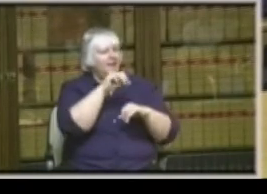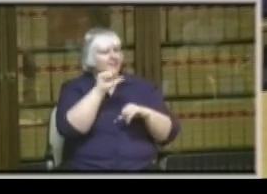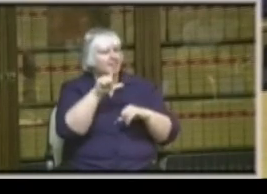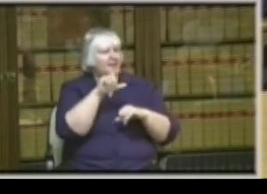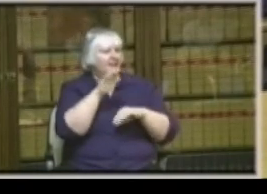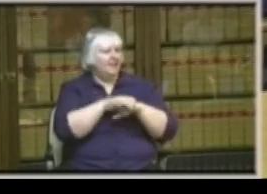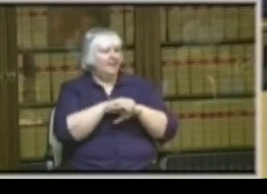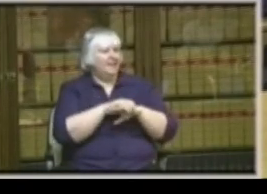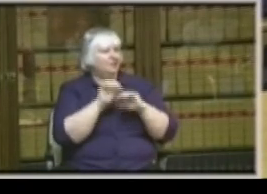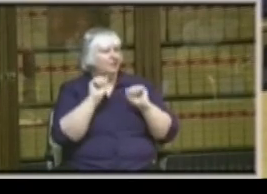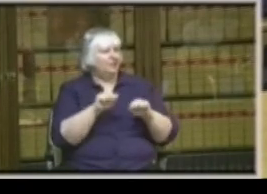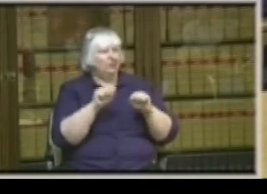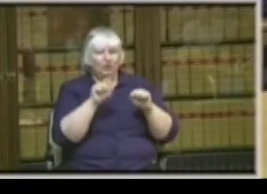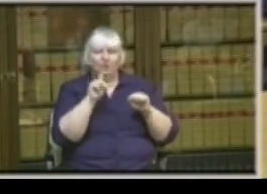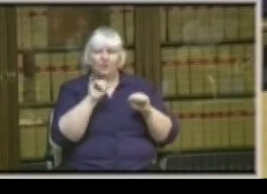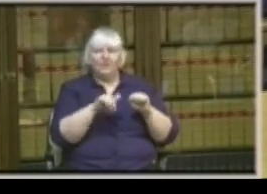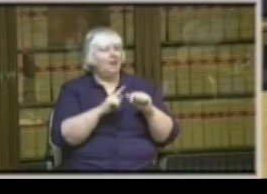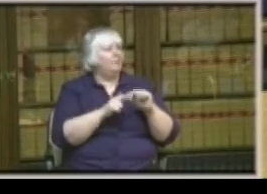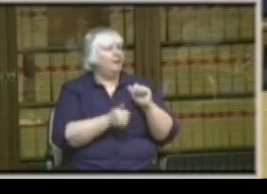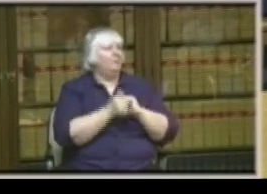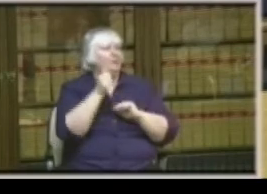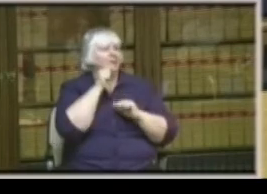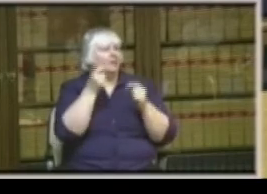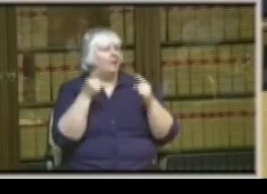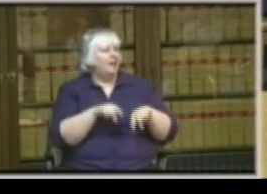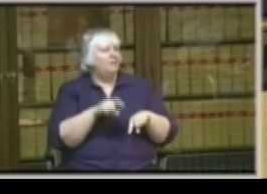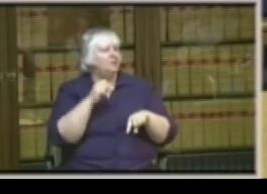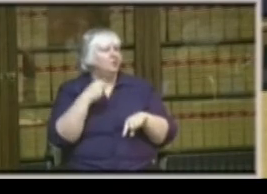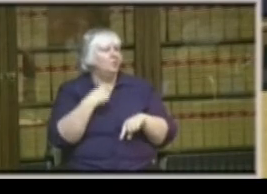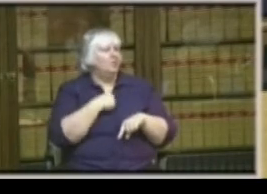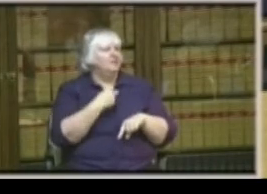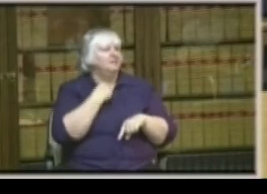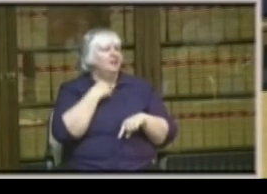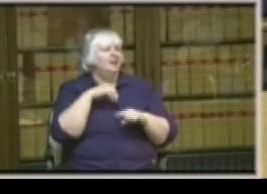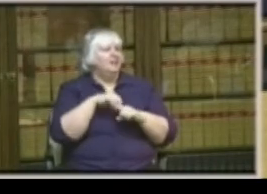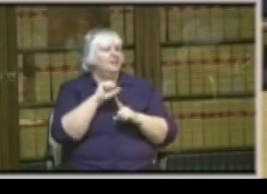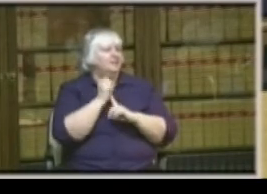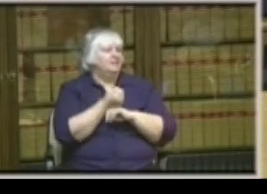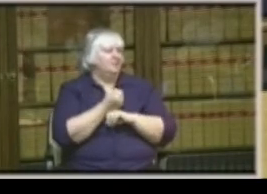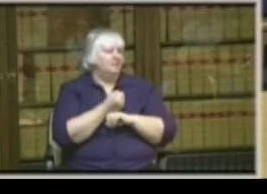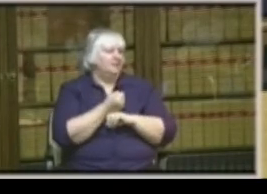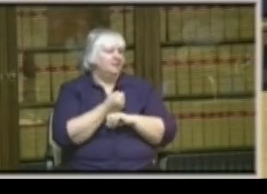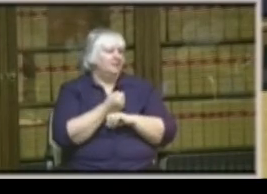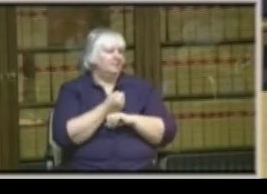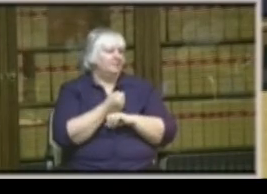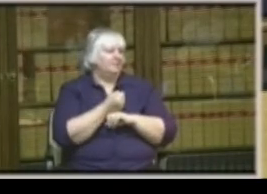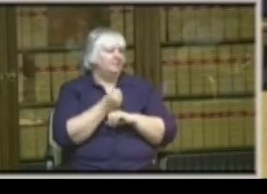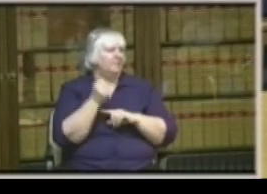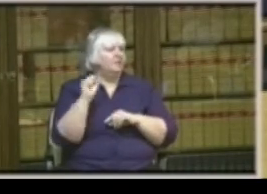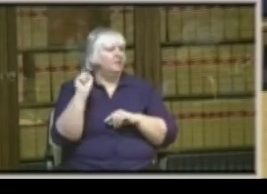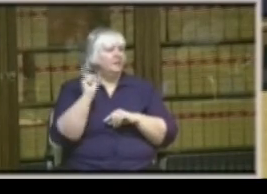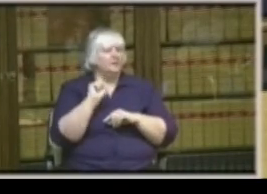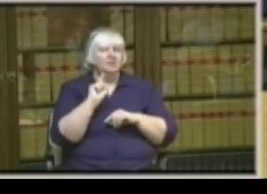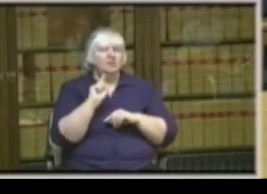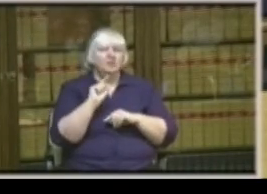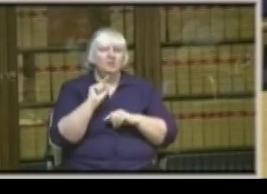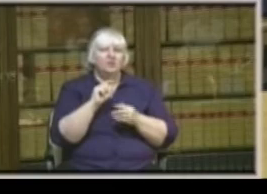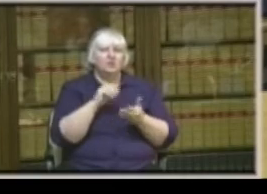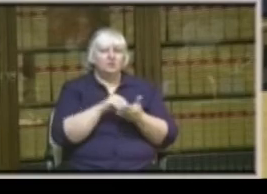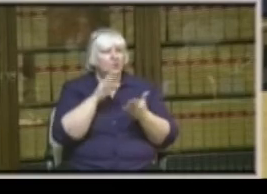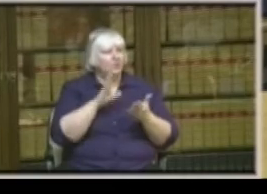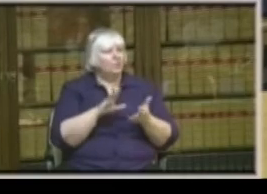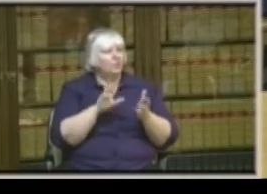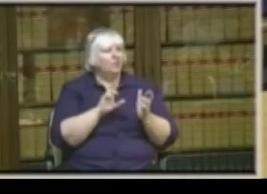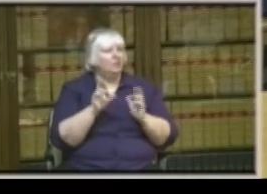same time, you could do that. But most of our students don't even have that primary language when they start. So we're stuck in a situation where we have